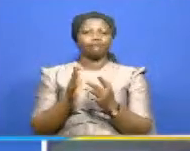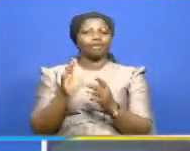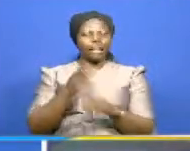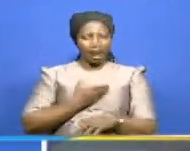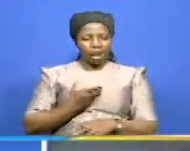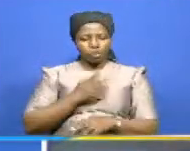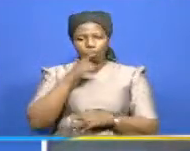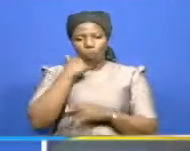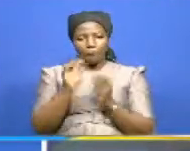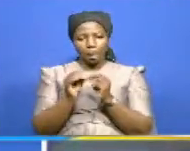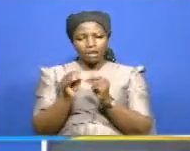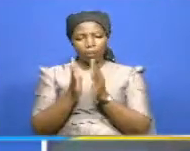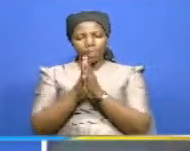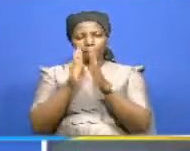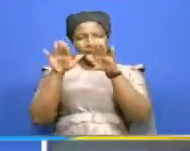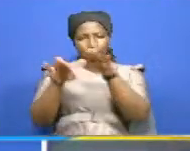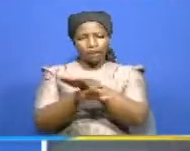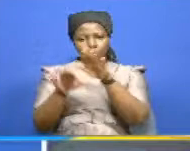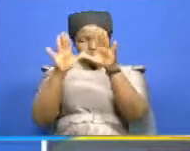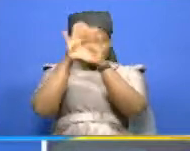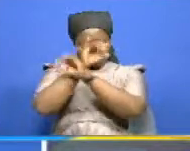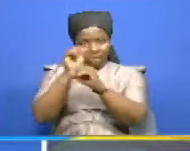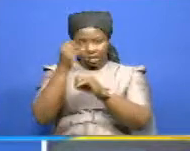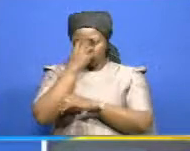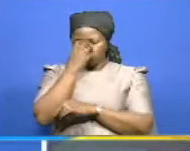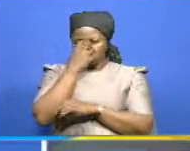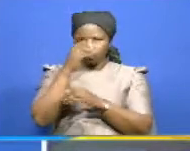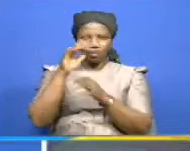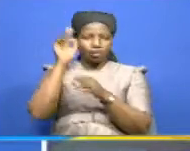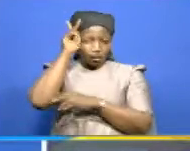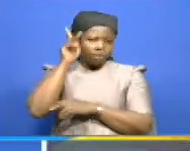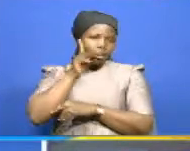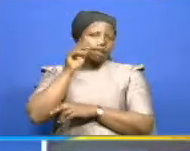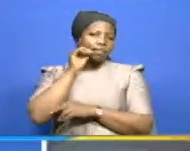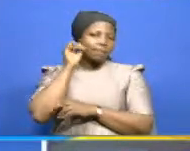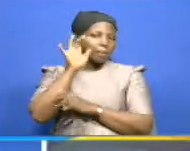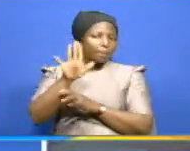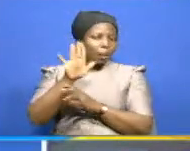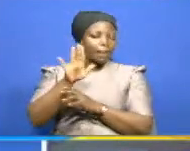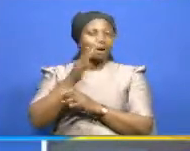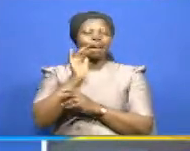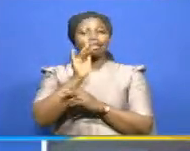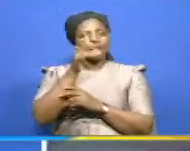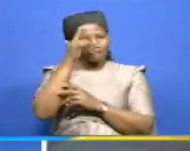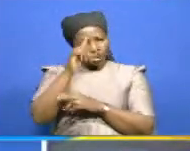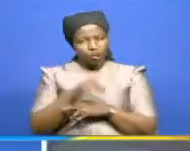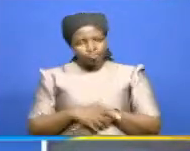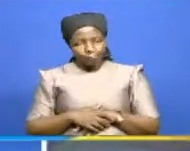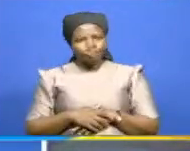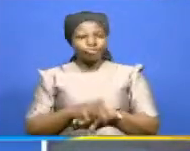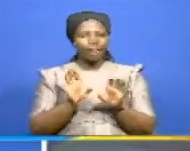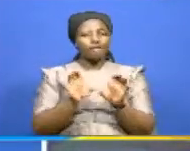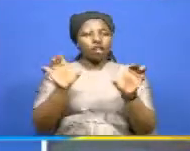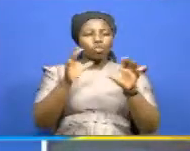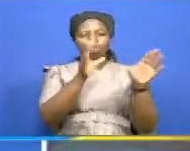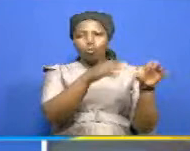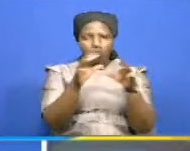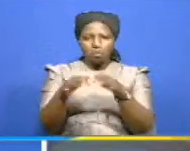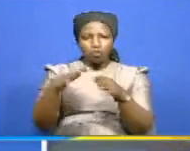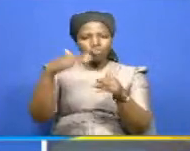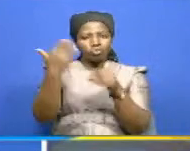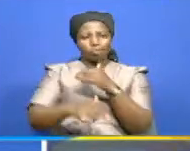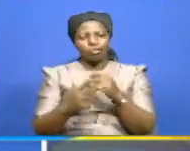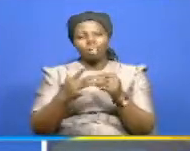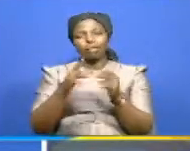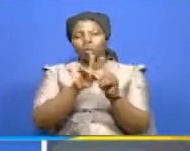his current residence, urged for the reggae bravado in the BBI debate to be stopped. The elders also held talks